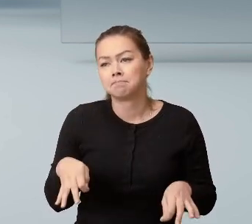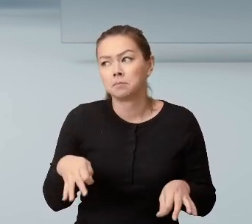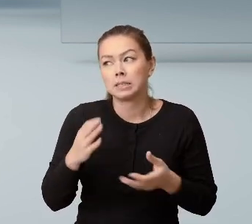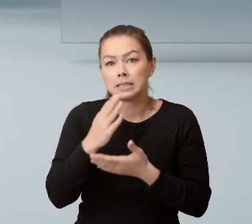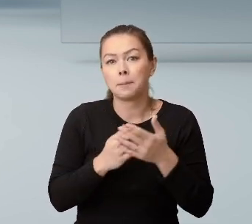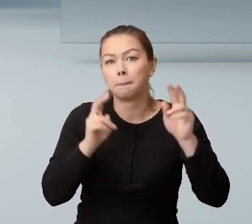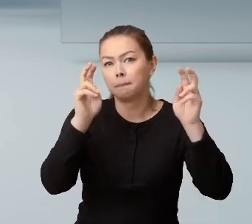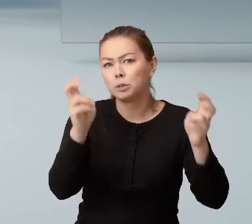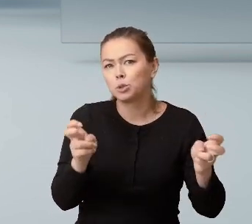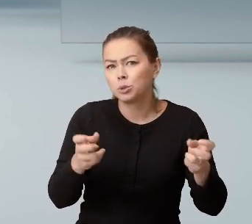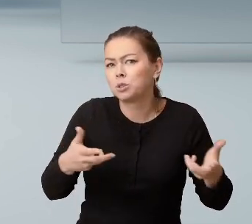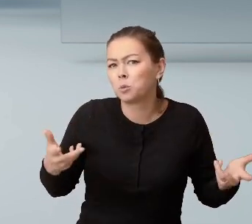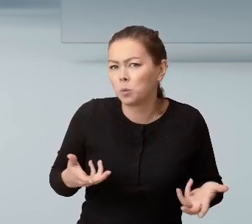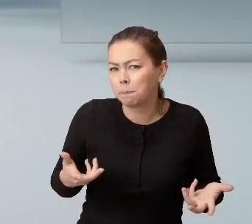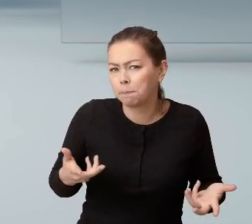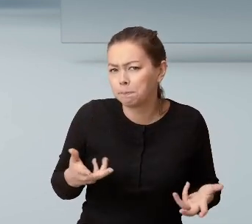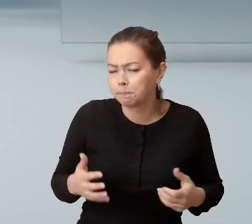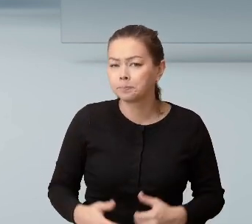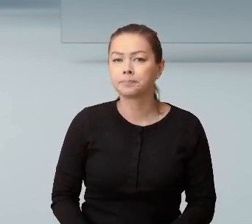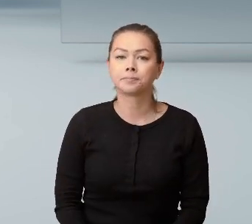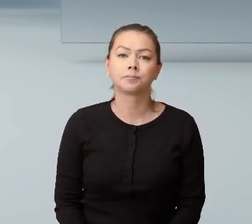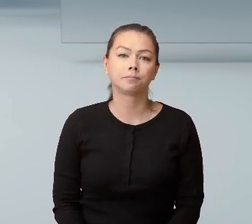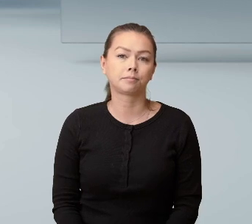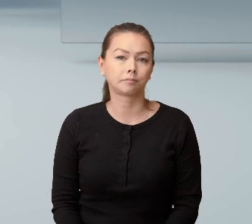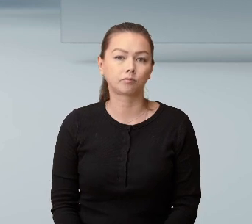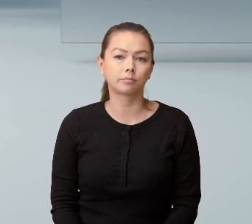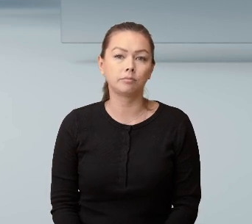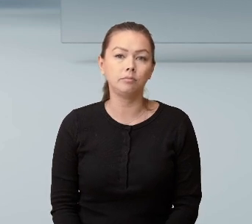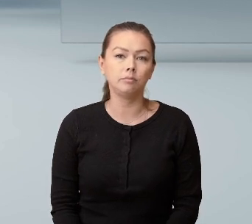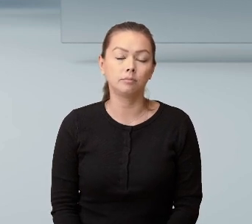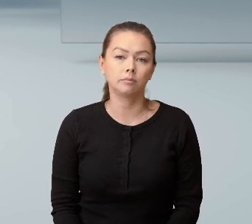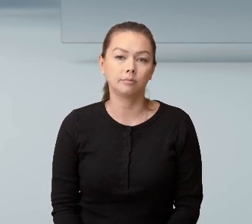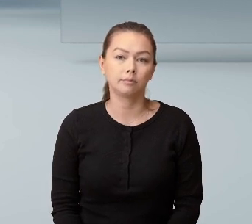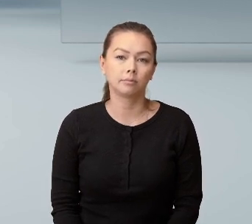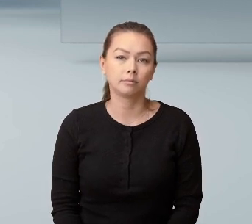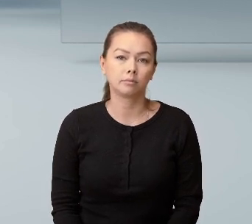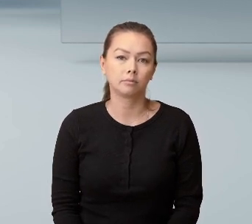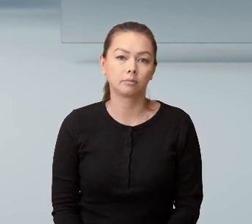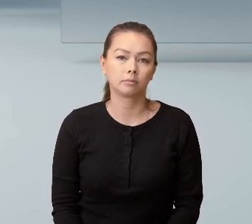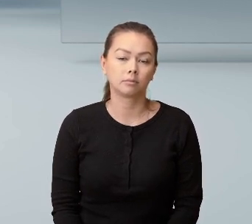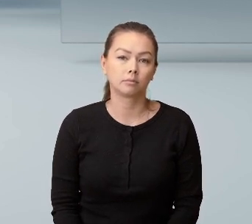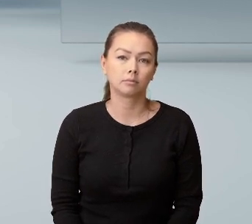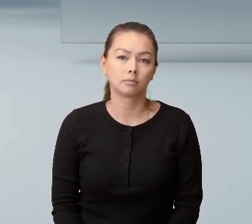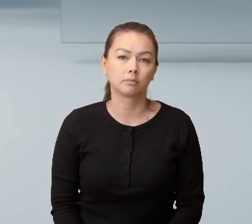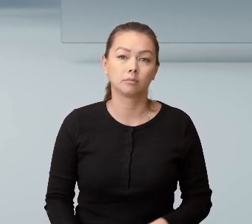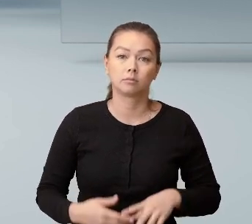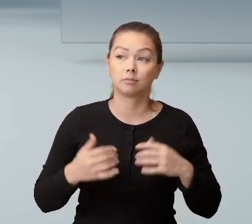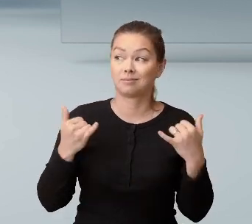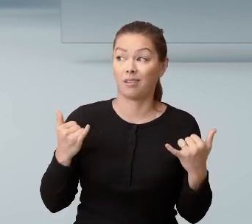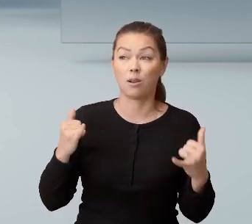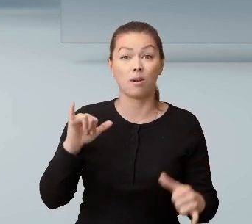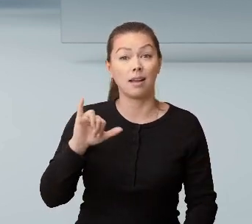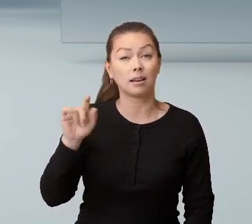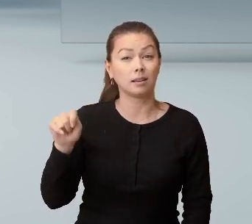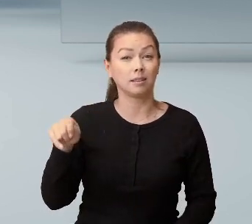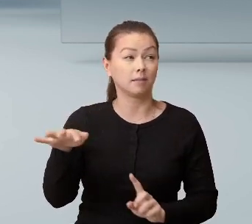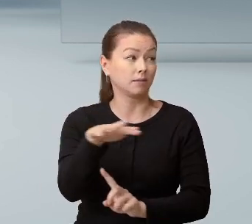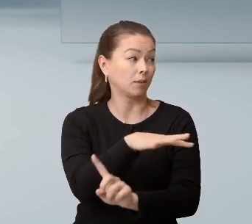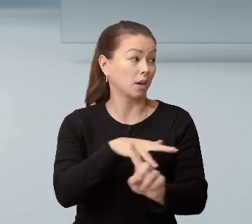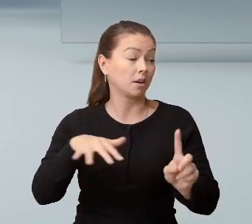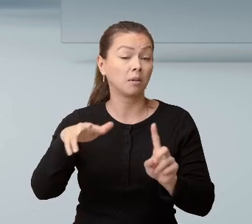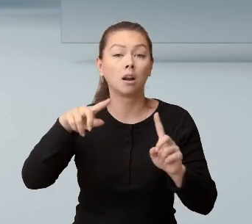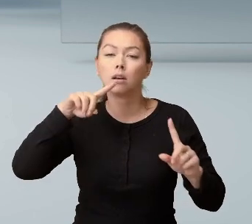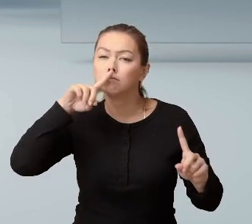So let's think about some of the issues we face. We have a very complex environment in IT